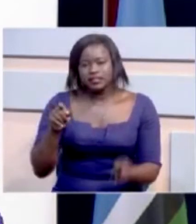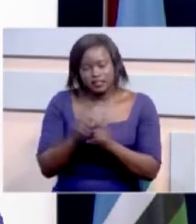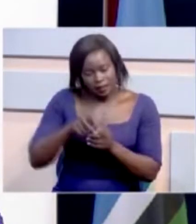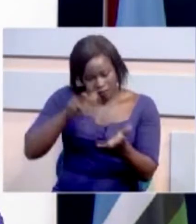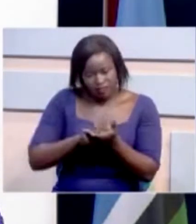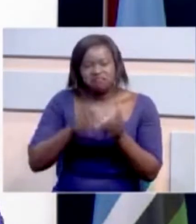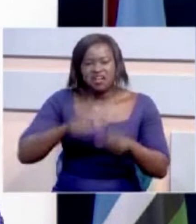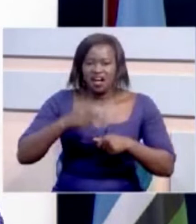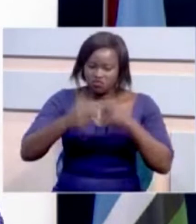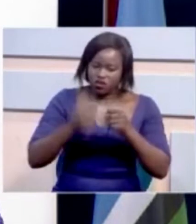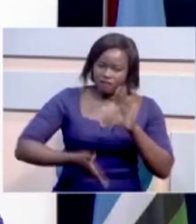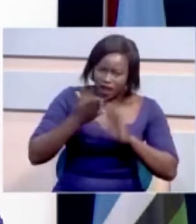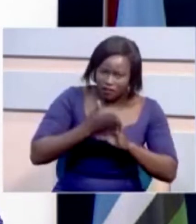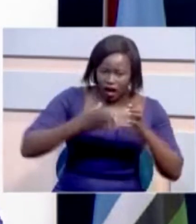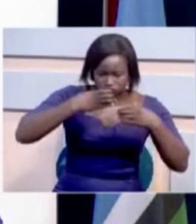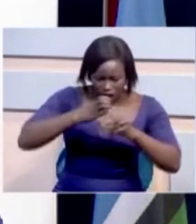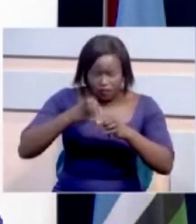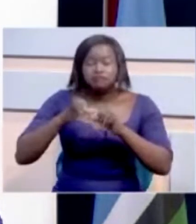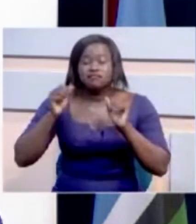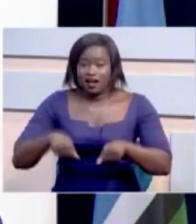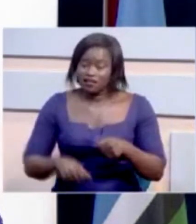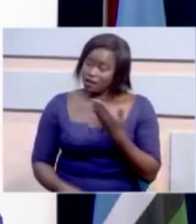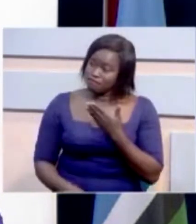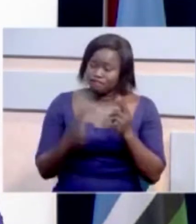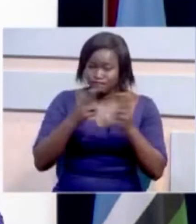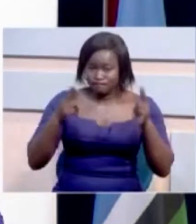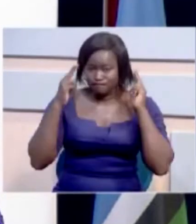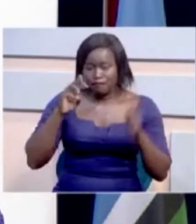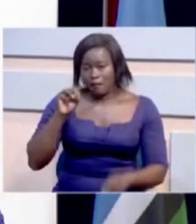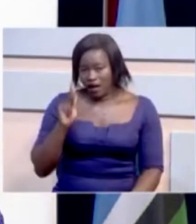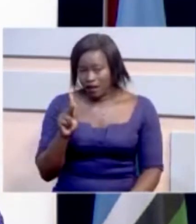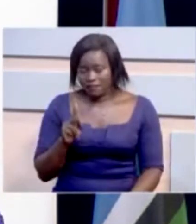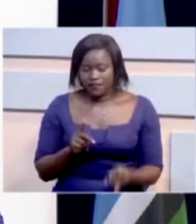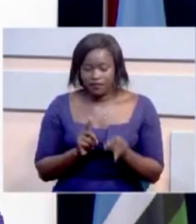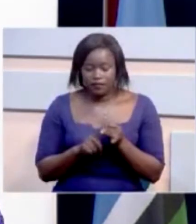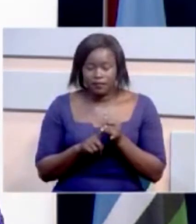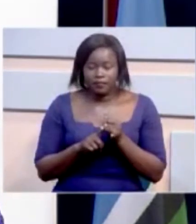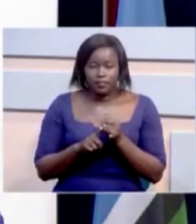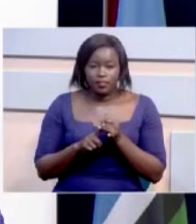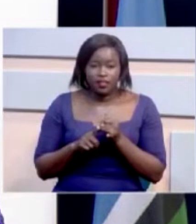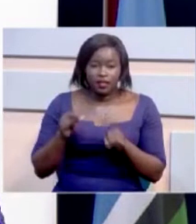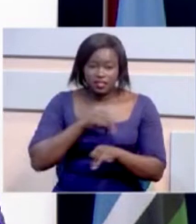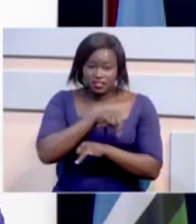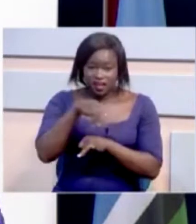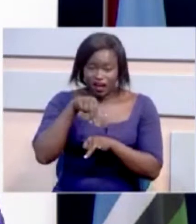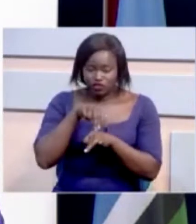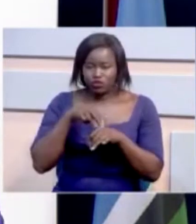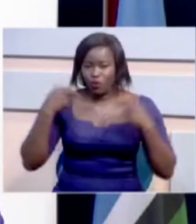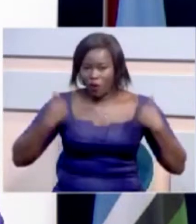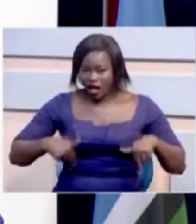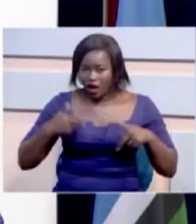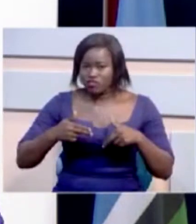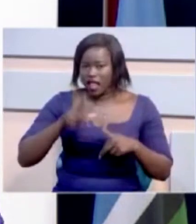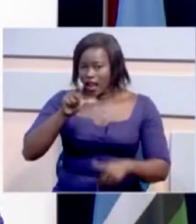the rapid survey samples. 2, the National Health